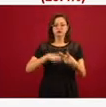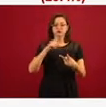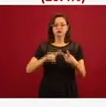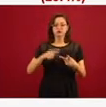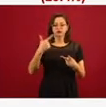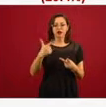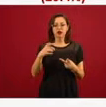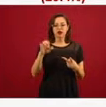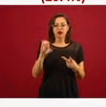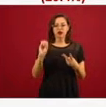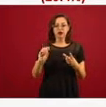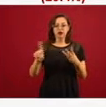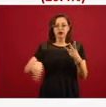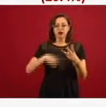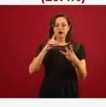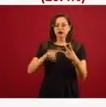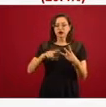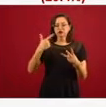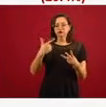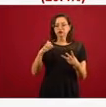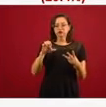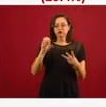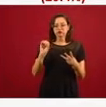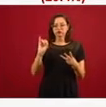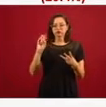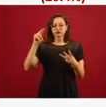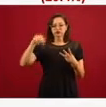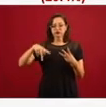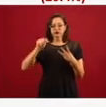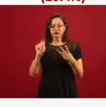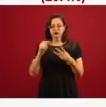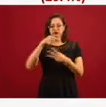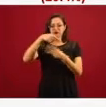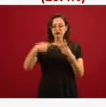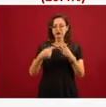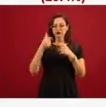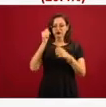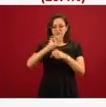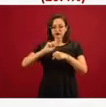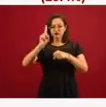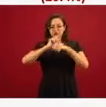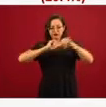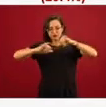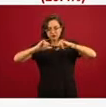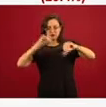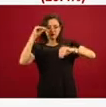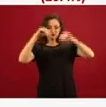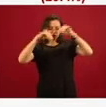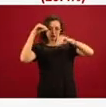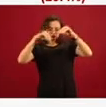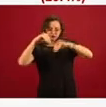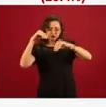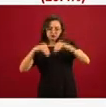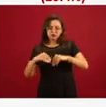and great joint work that we've had with institutions such as CONACYT, EOLAB,